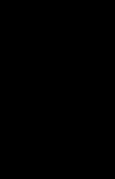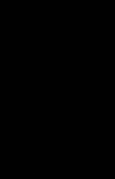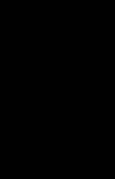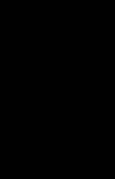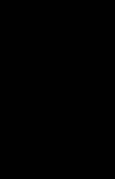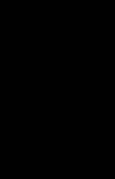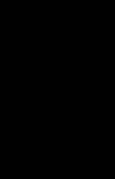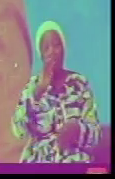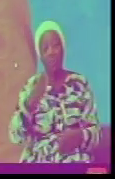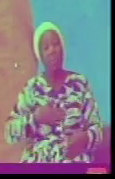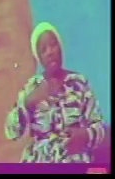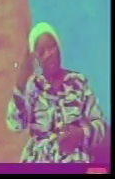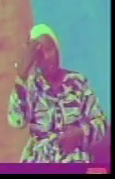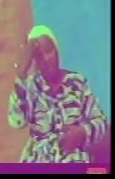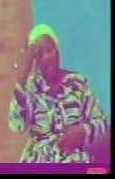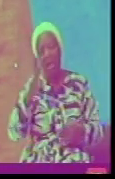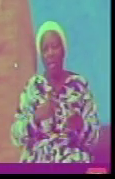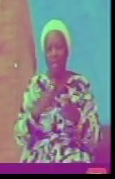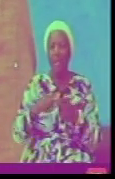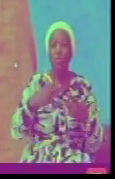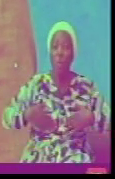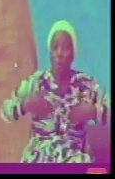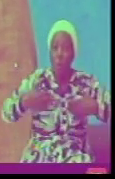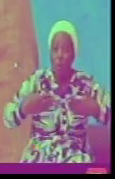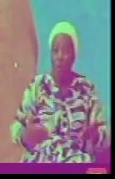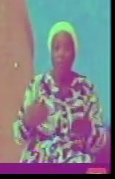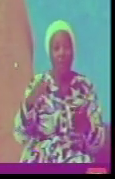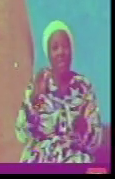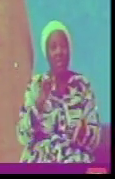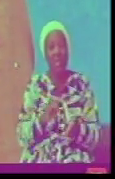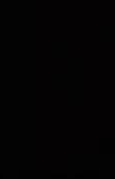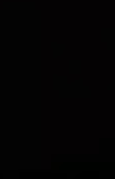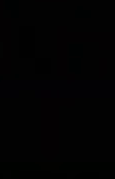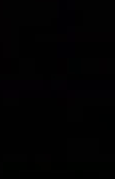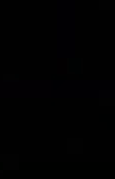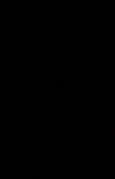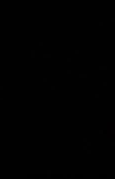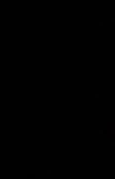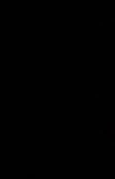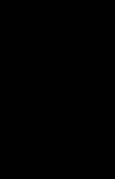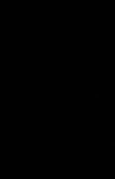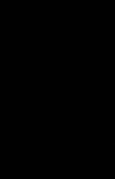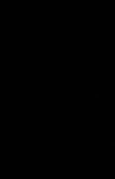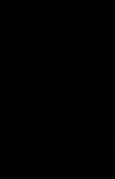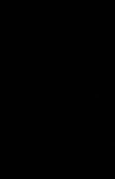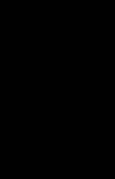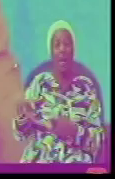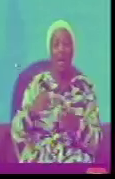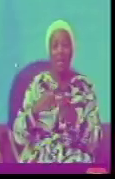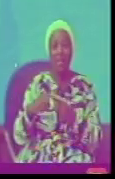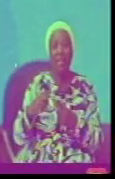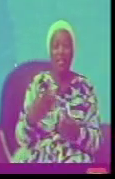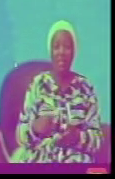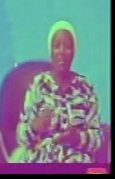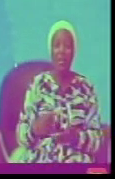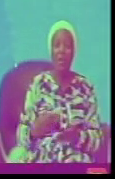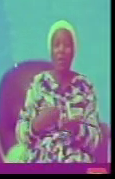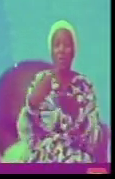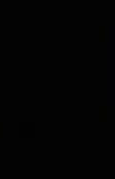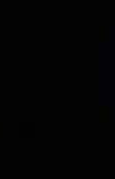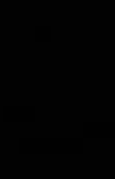come, here is my challenge, here is my problem. There's